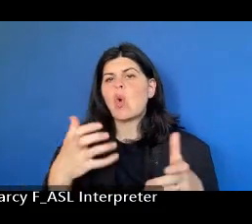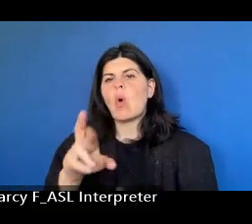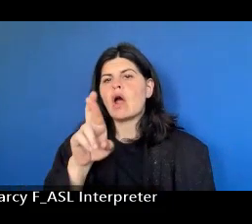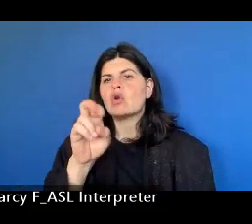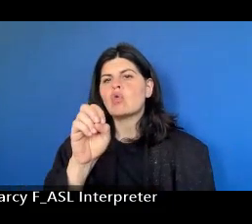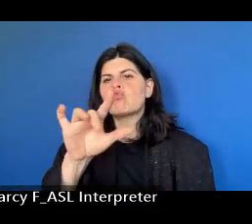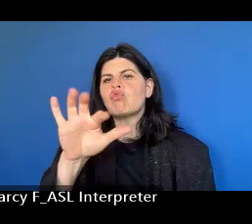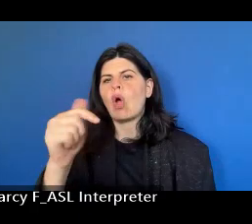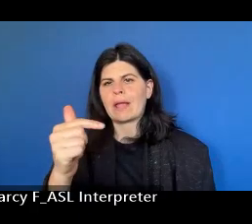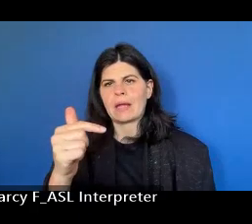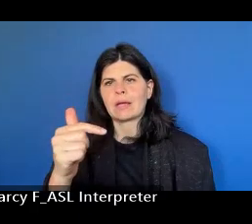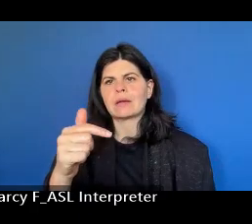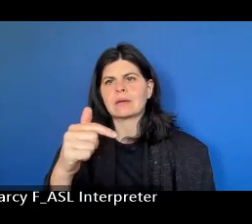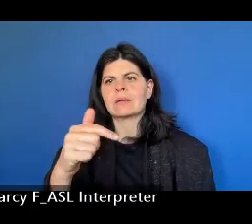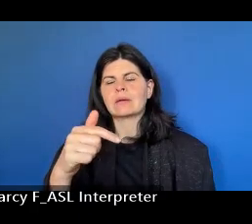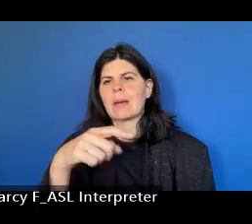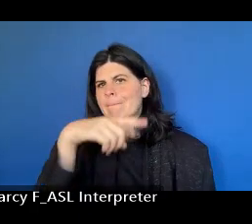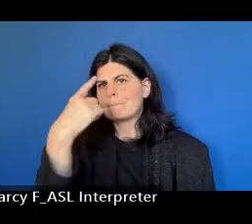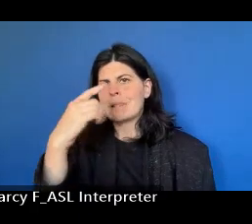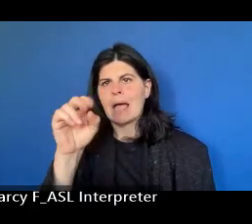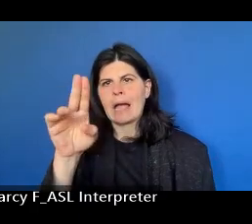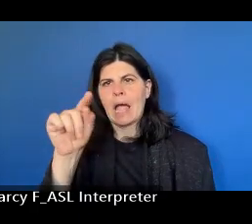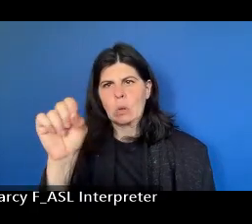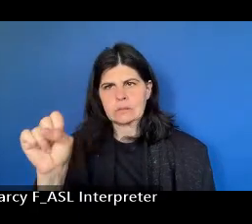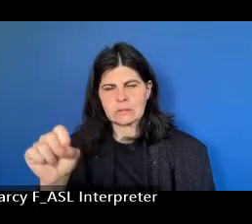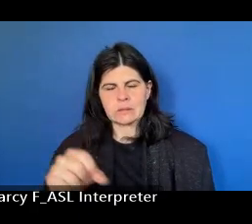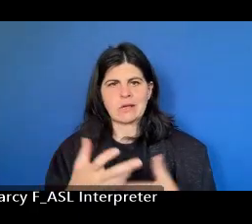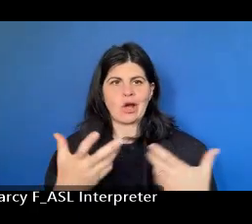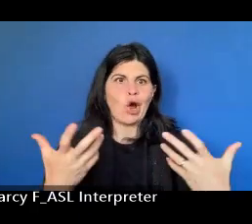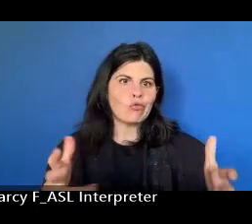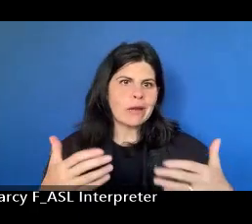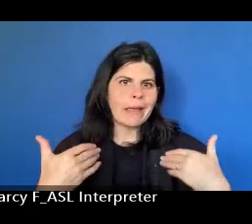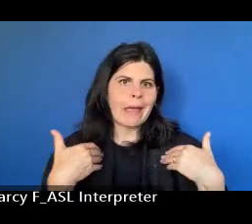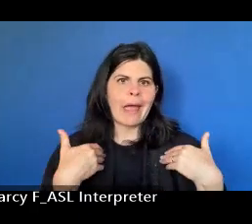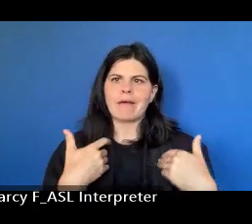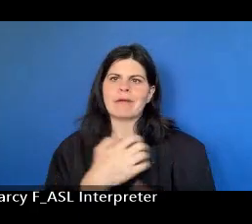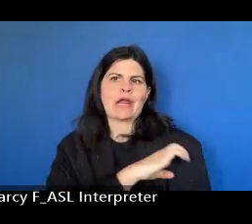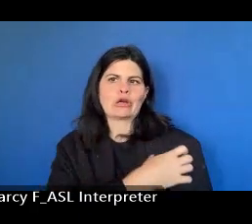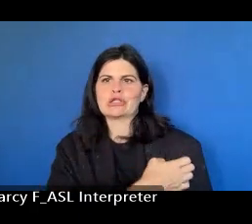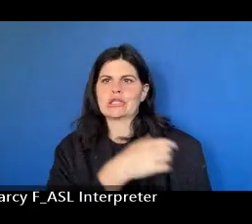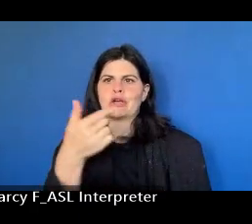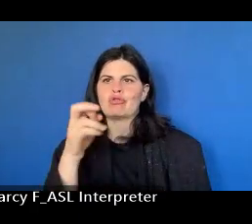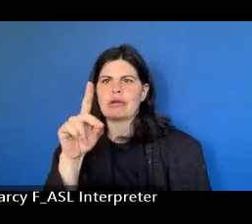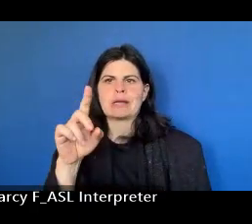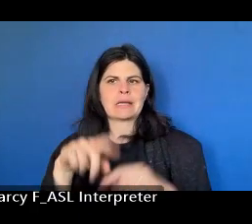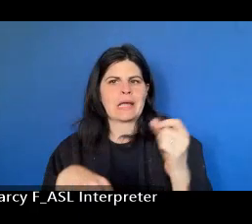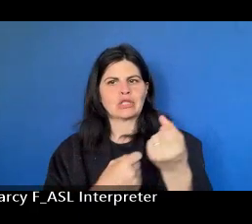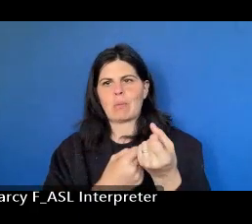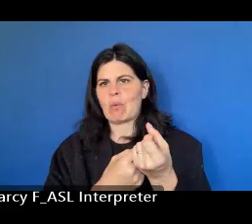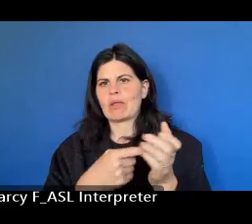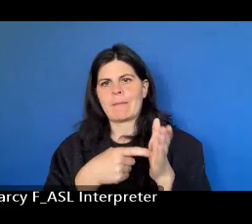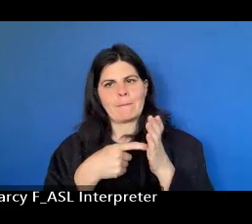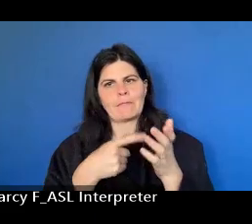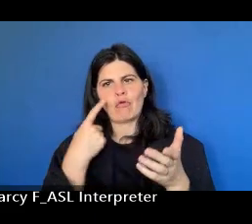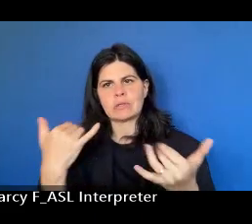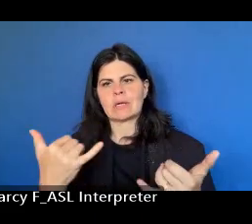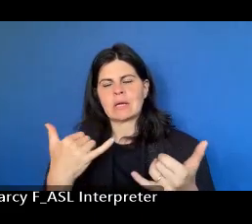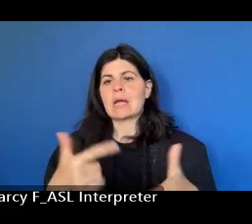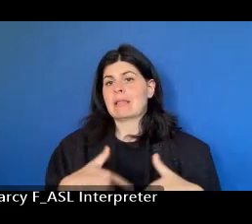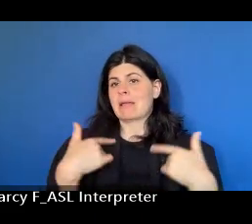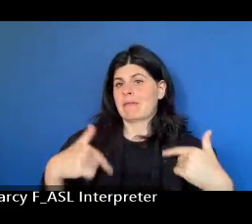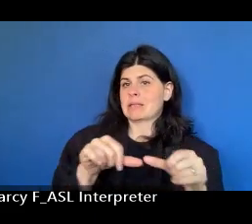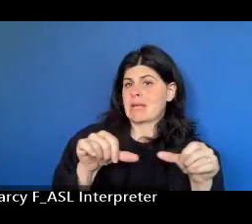mean, we already have an energy grid that just can't support the demand for today. Living in this area, my AC